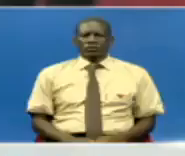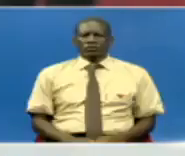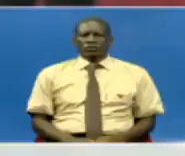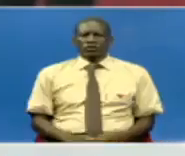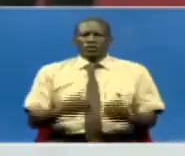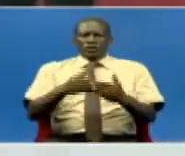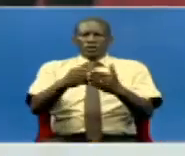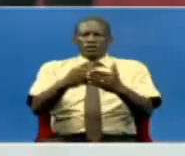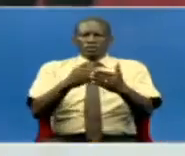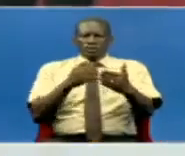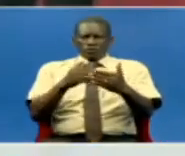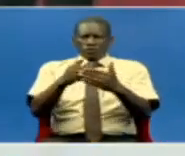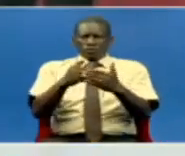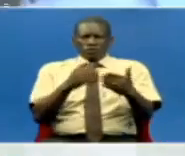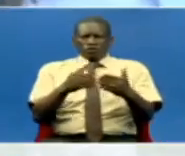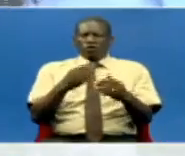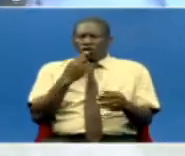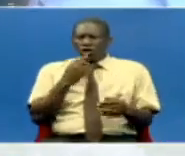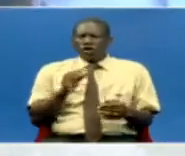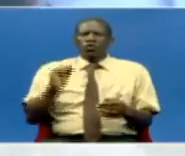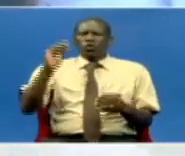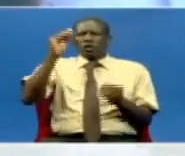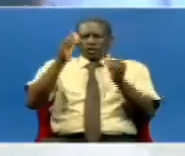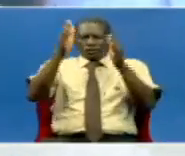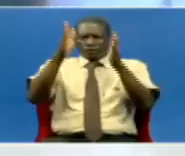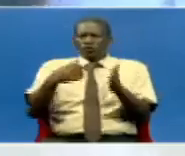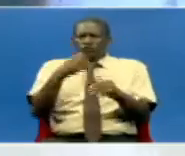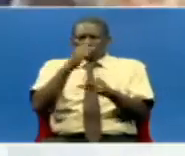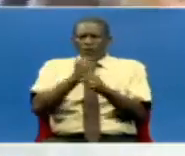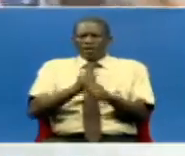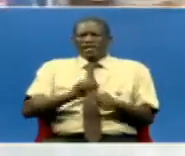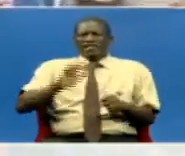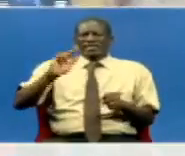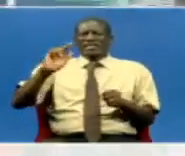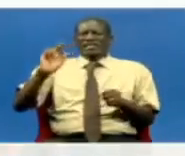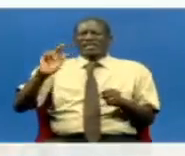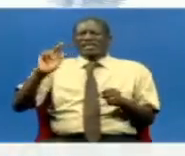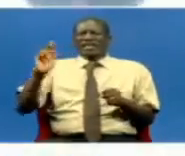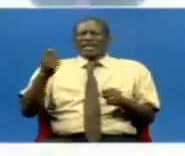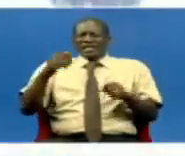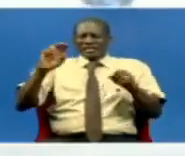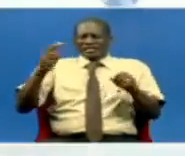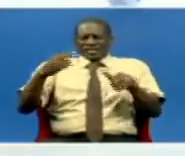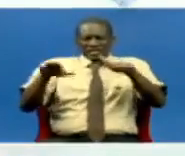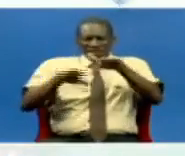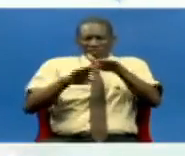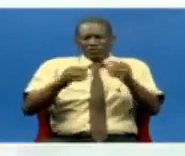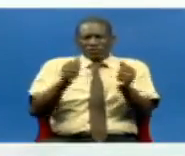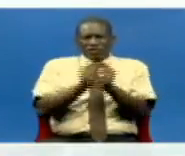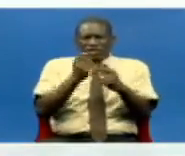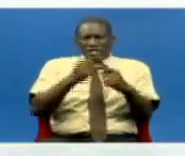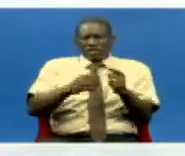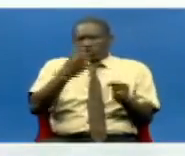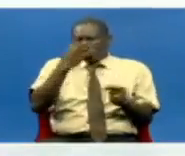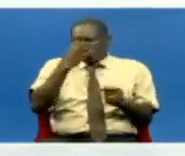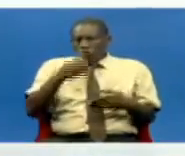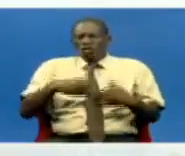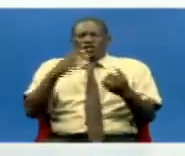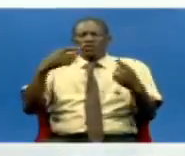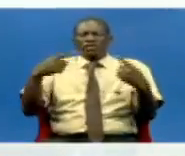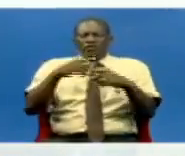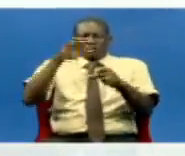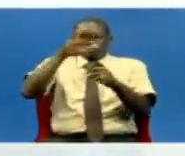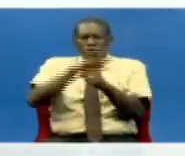Before the euphoric inauguration of the man who served as Kenya's second-in-command for 10 years, Ruto made several promises which